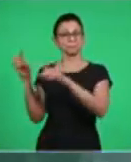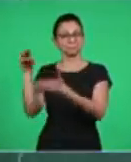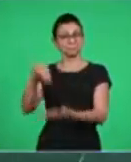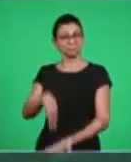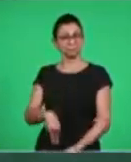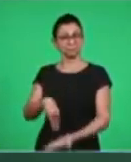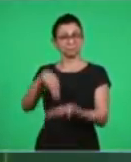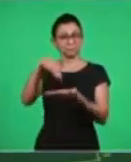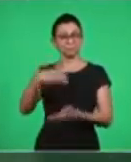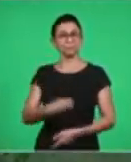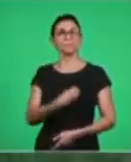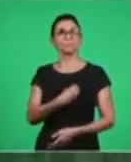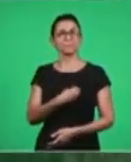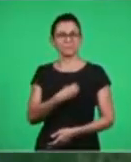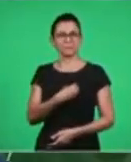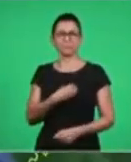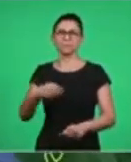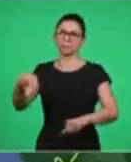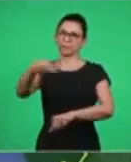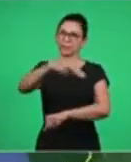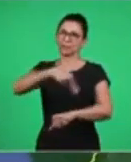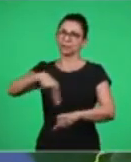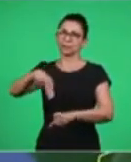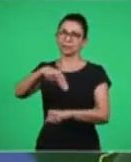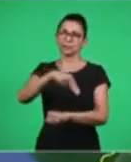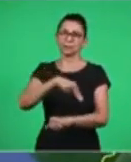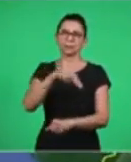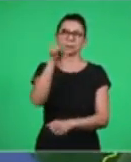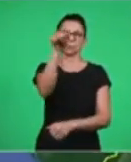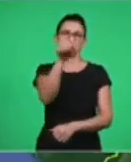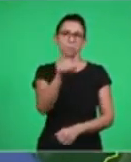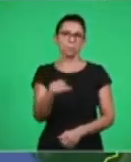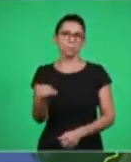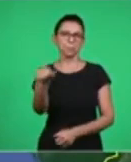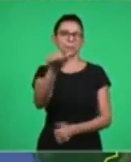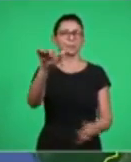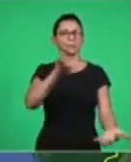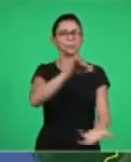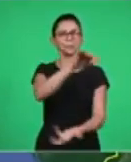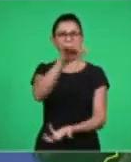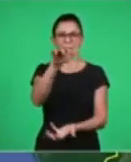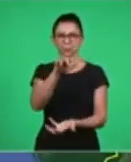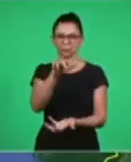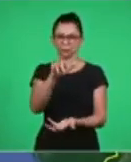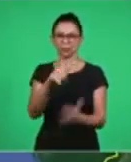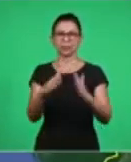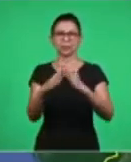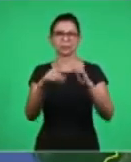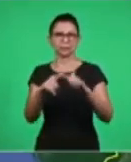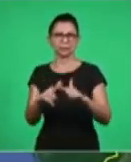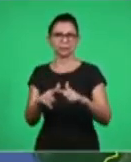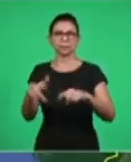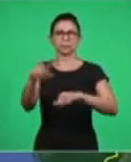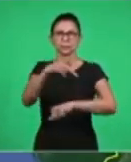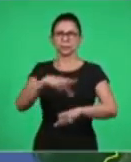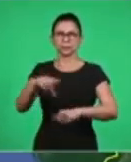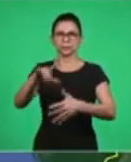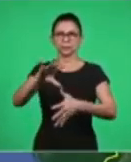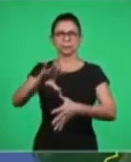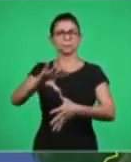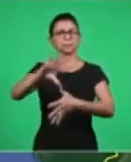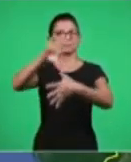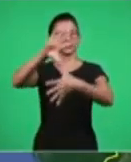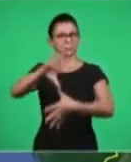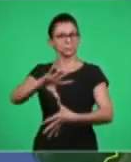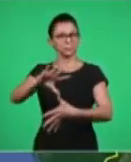The Maranatha Christian Church is present in nations from every continent of the planet. Churches from countries in the